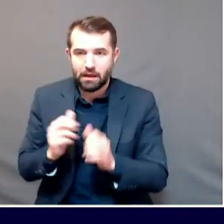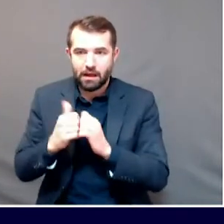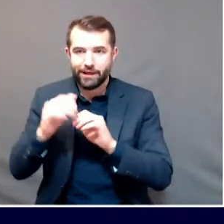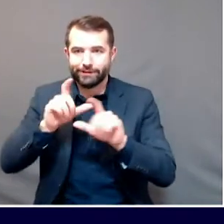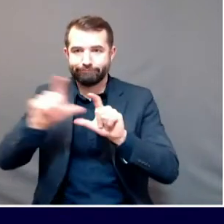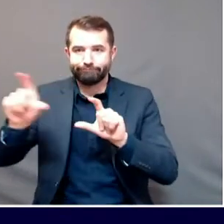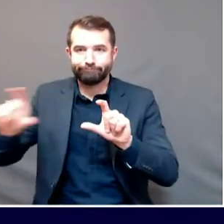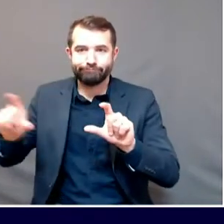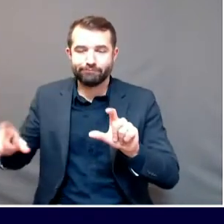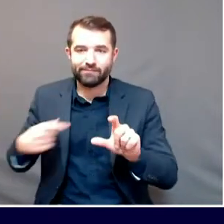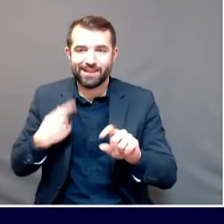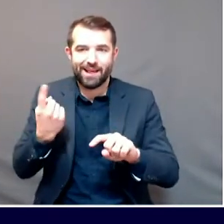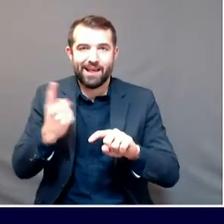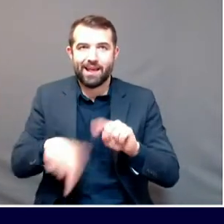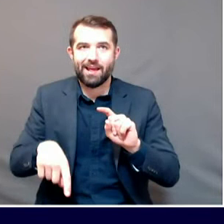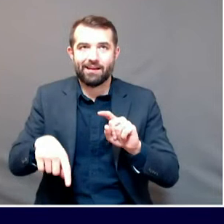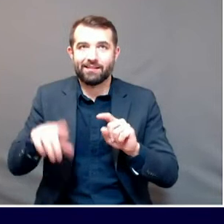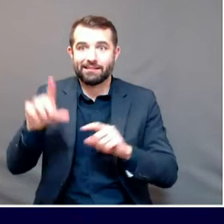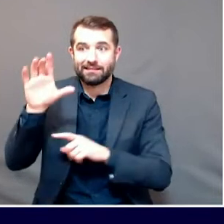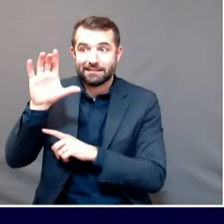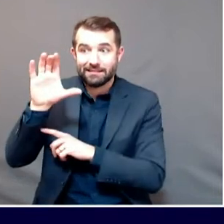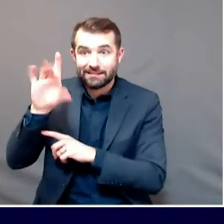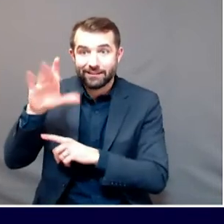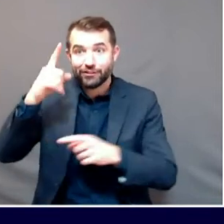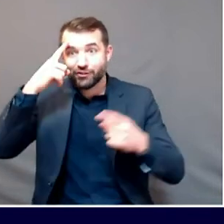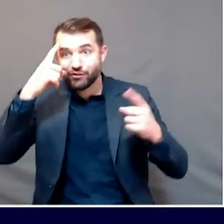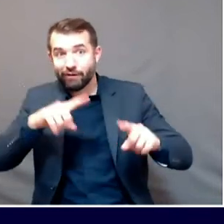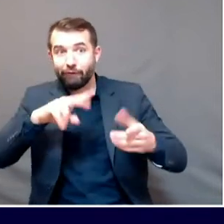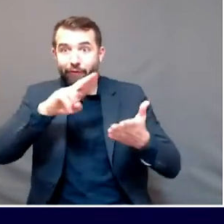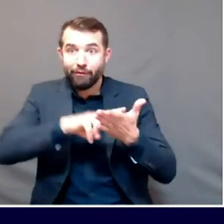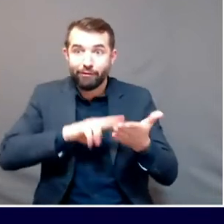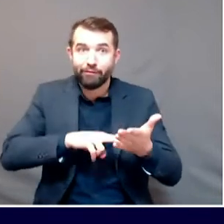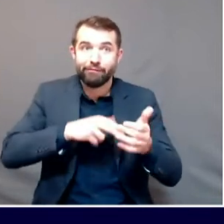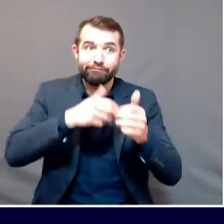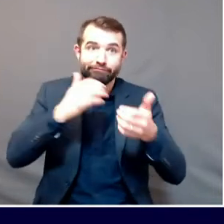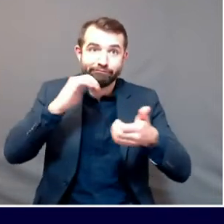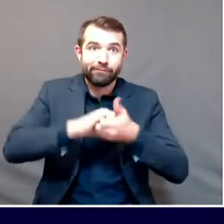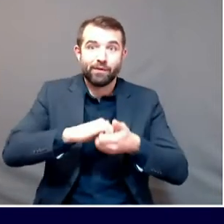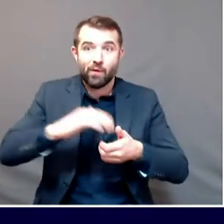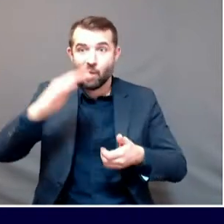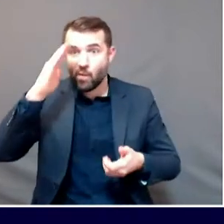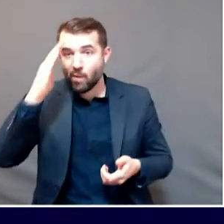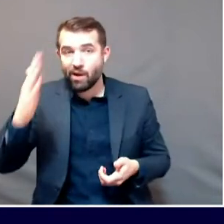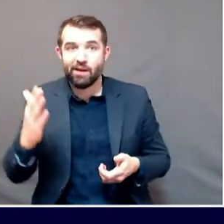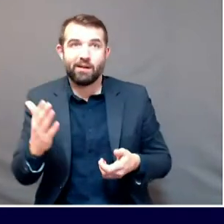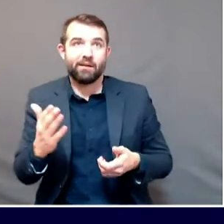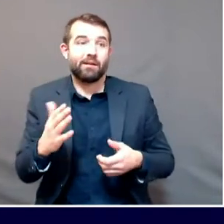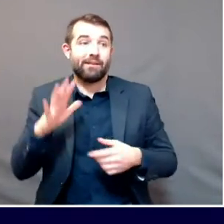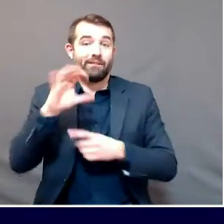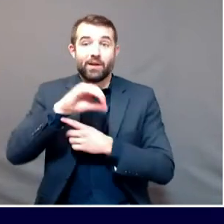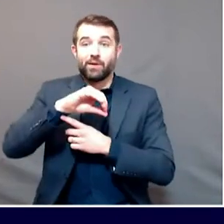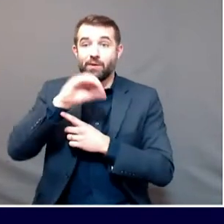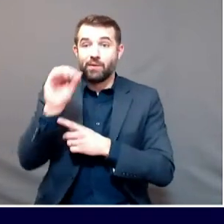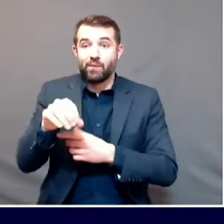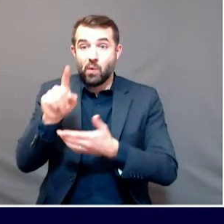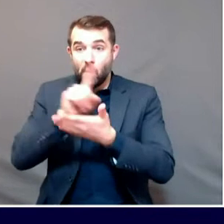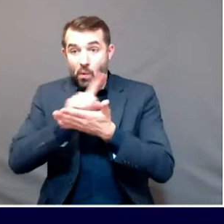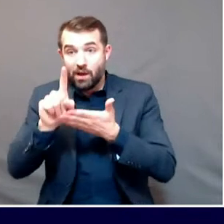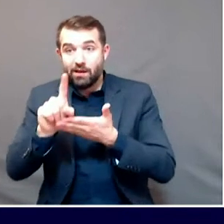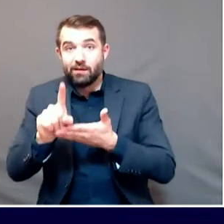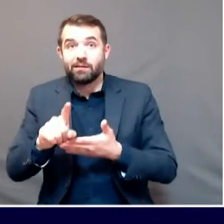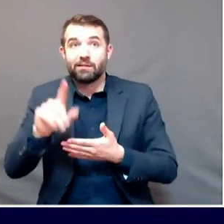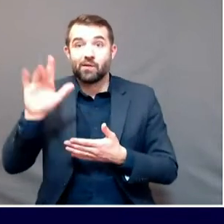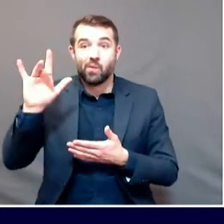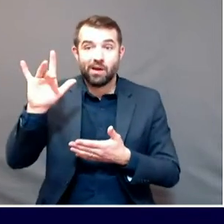partnership agreement, there was not a way we could meet that minimum threshold of 50% in the first week. And that's